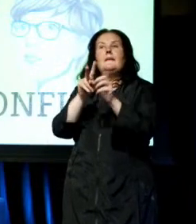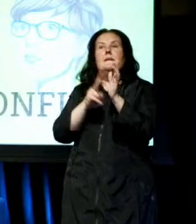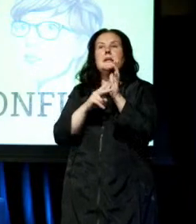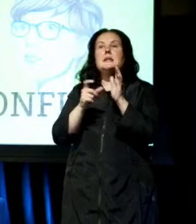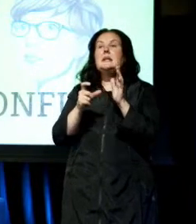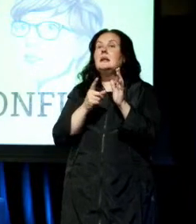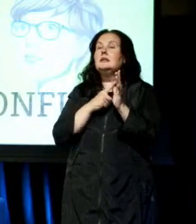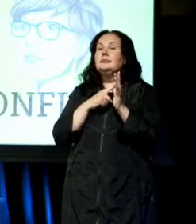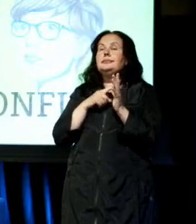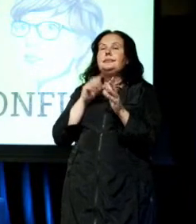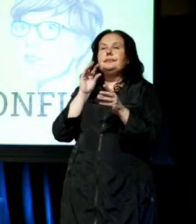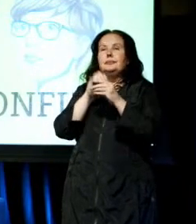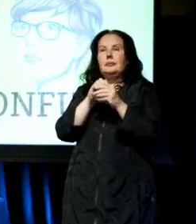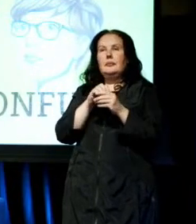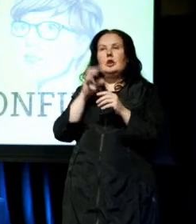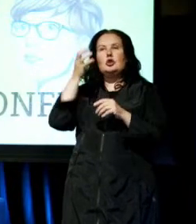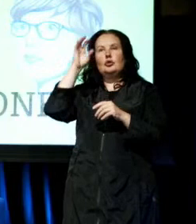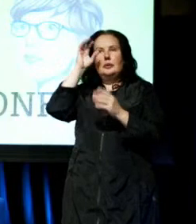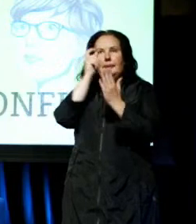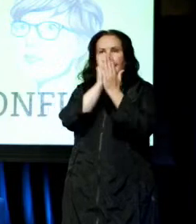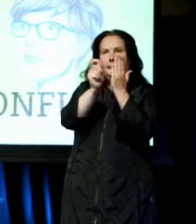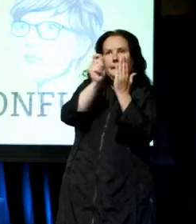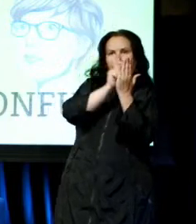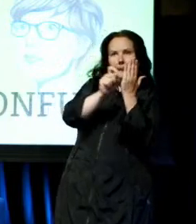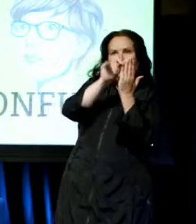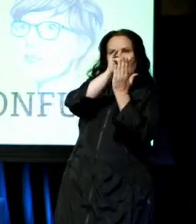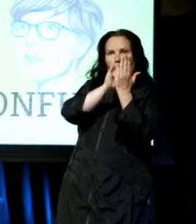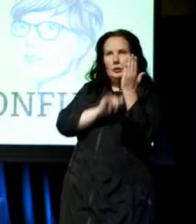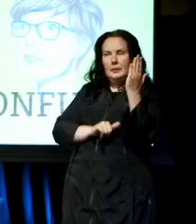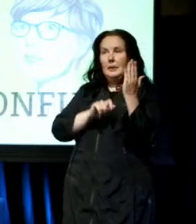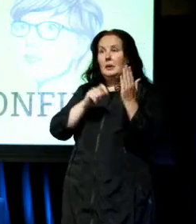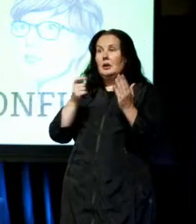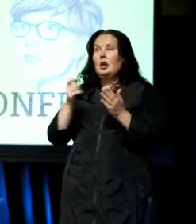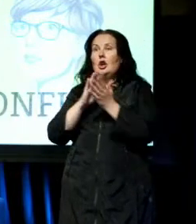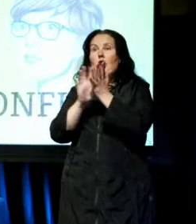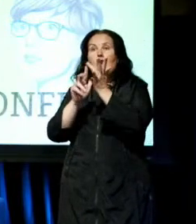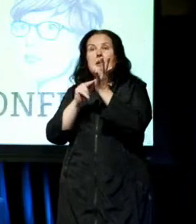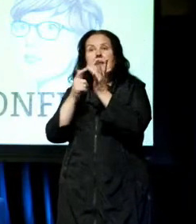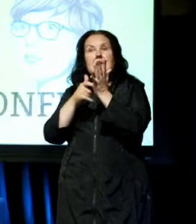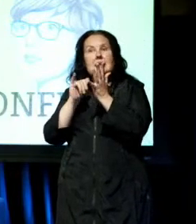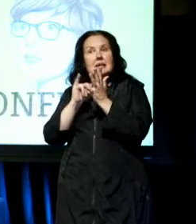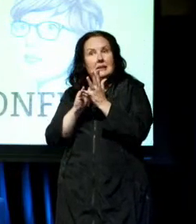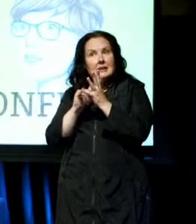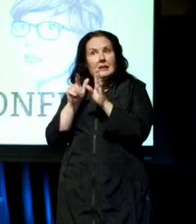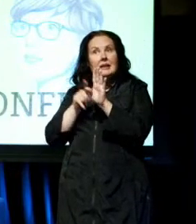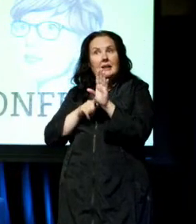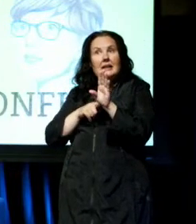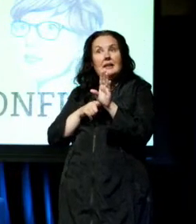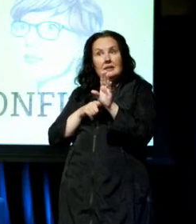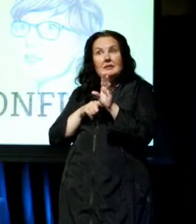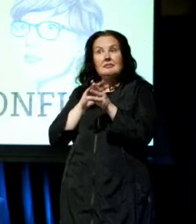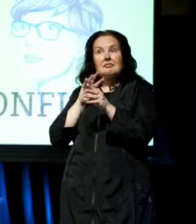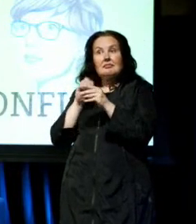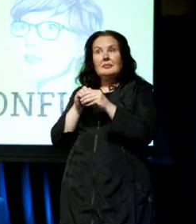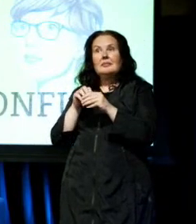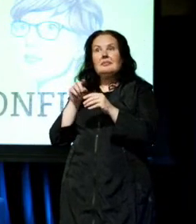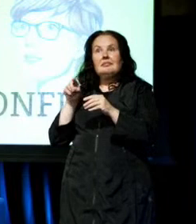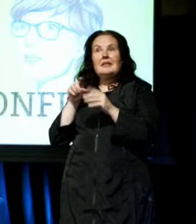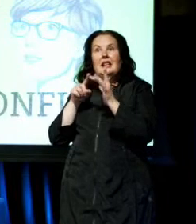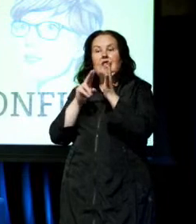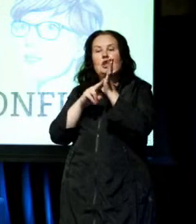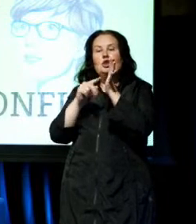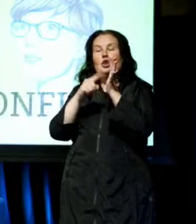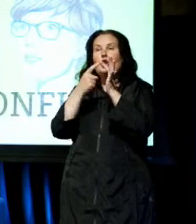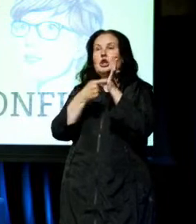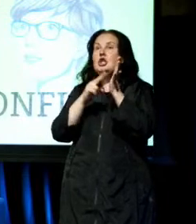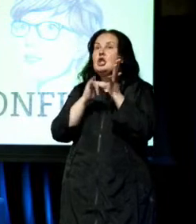like my honours year I got an internship on the weekly, and then the internship turned into a full-time job, and then I